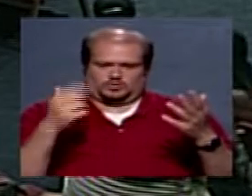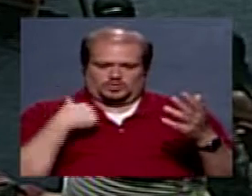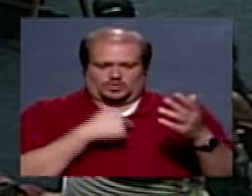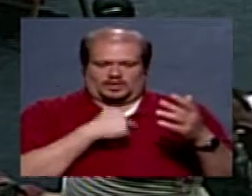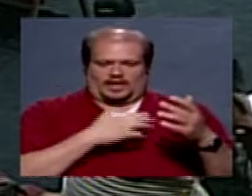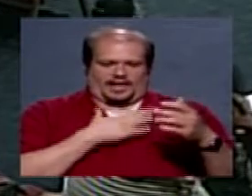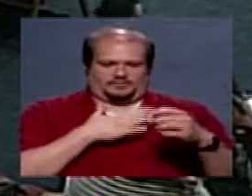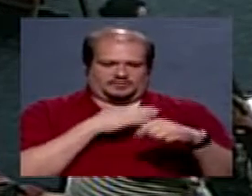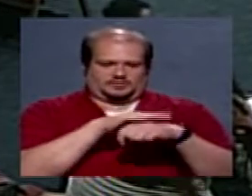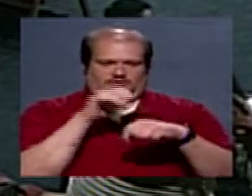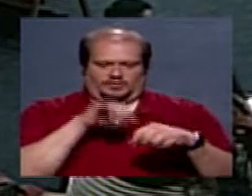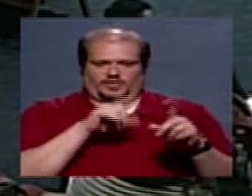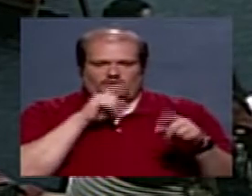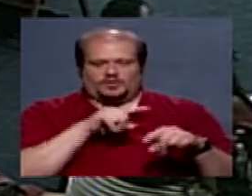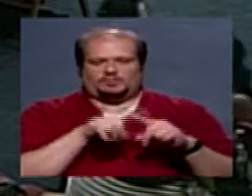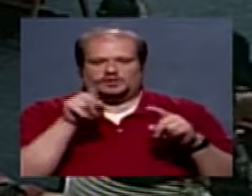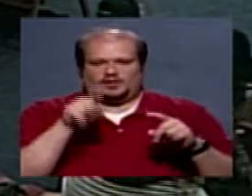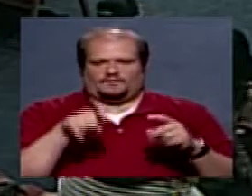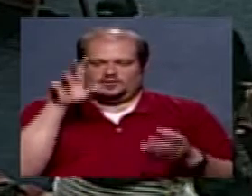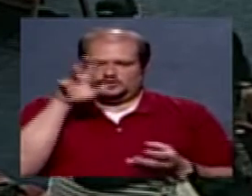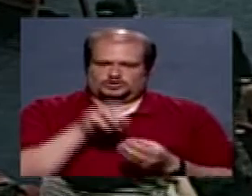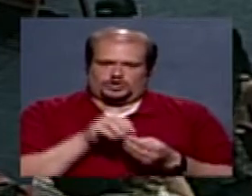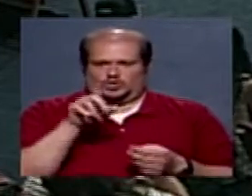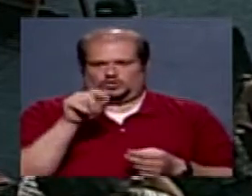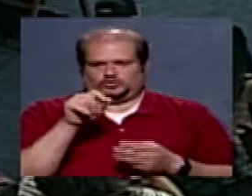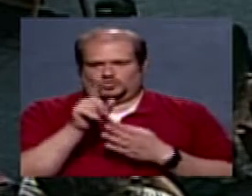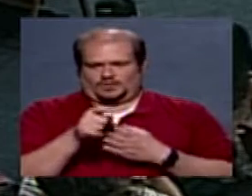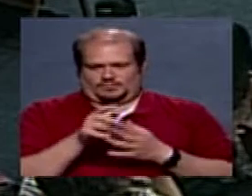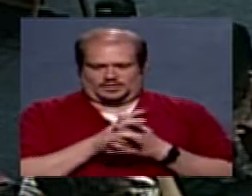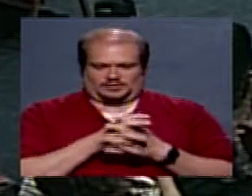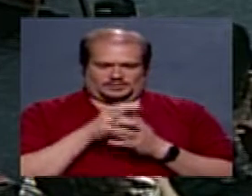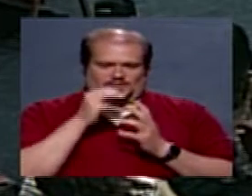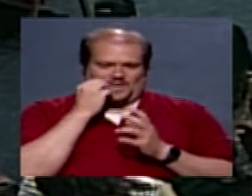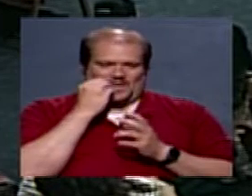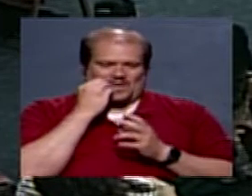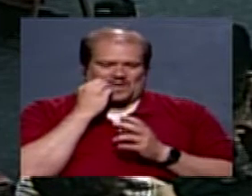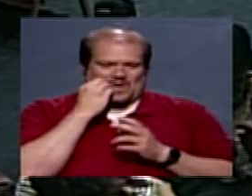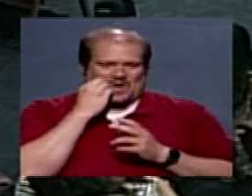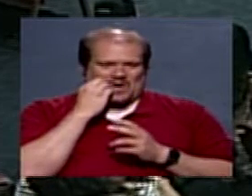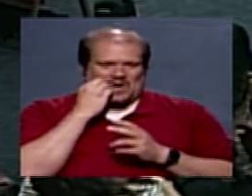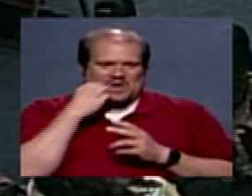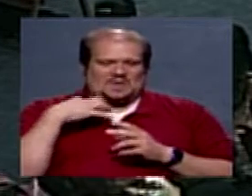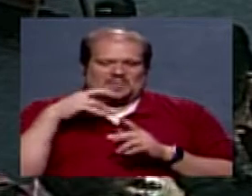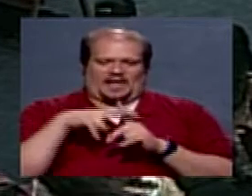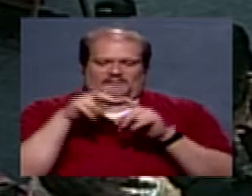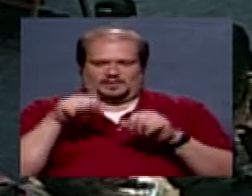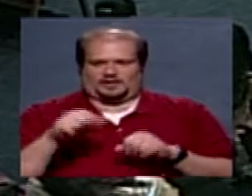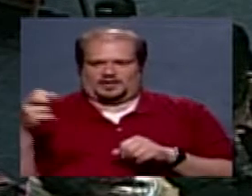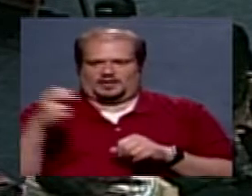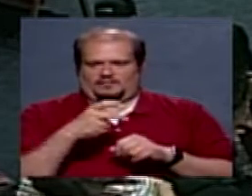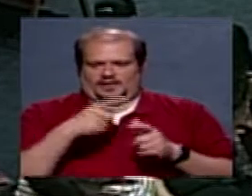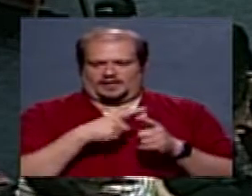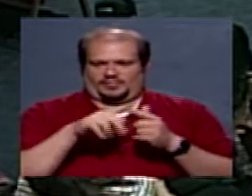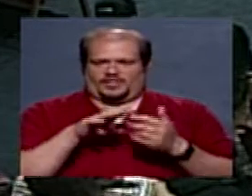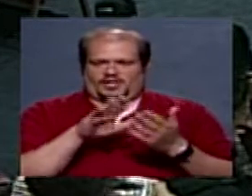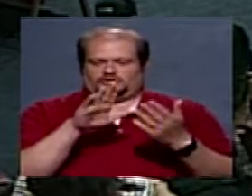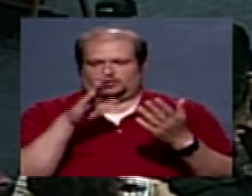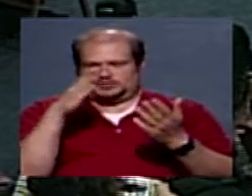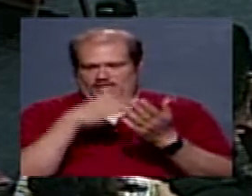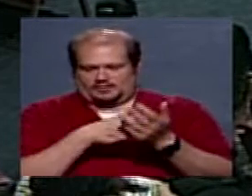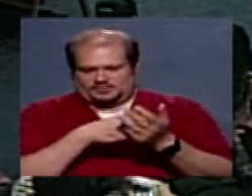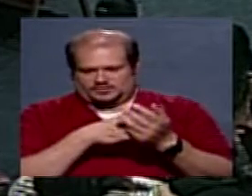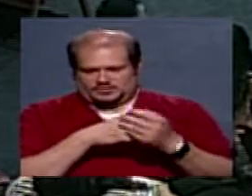to call it in that order. But you have a total of 20 minutes. The applicant then can come back up and address the